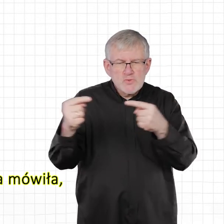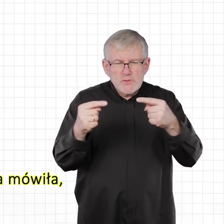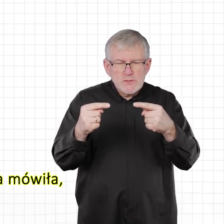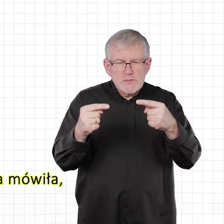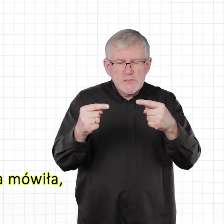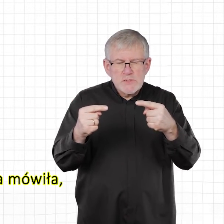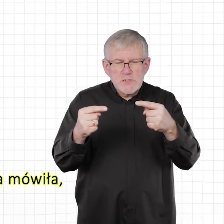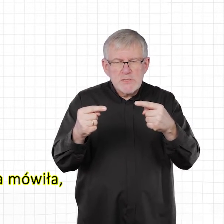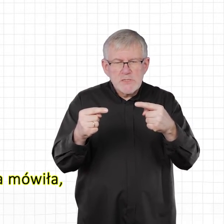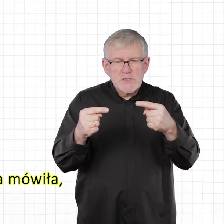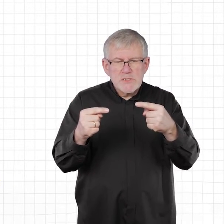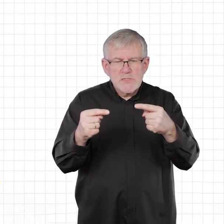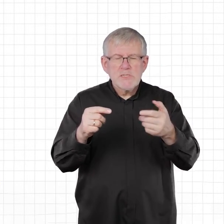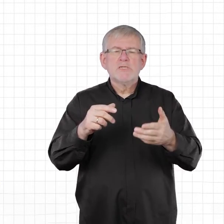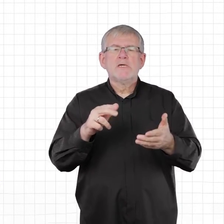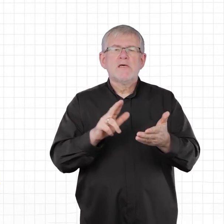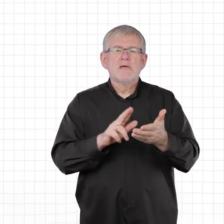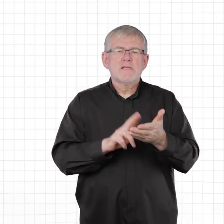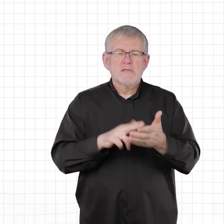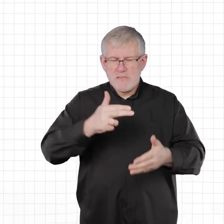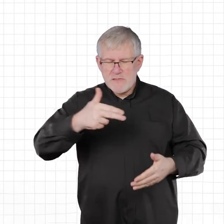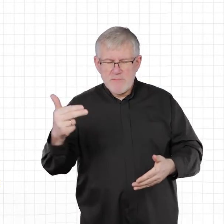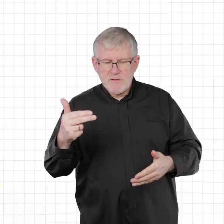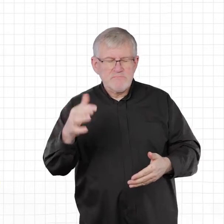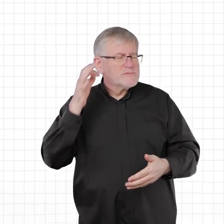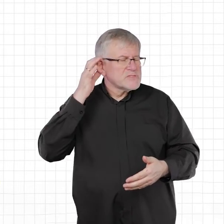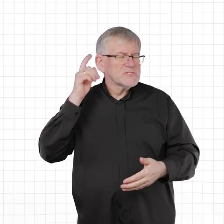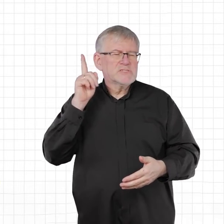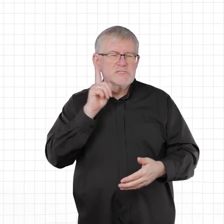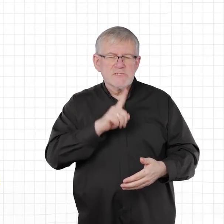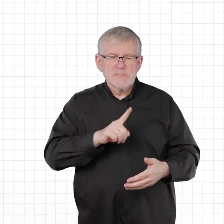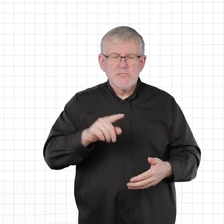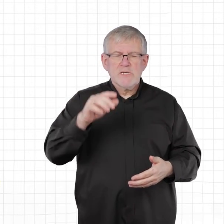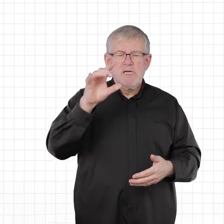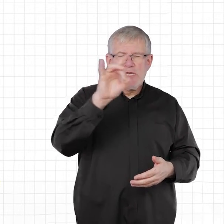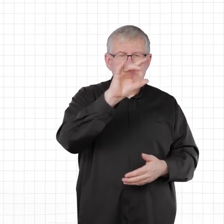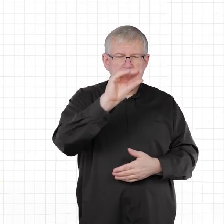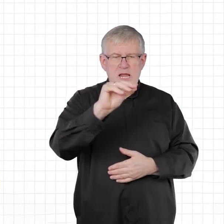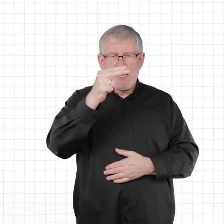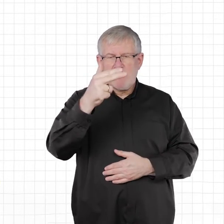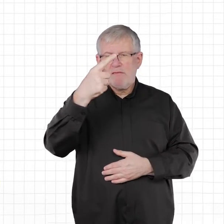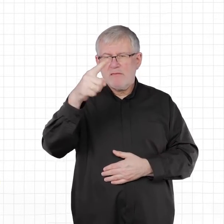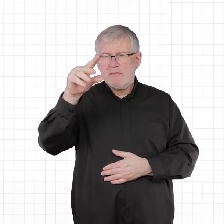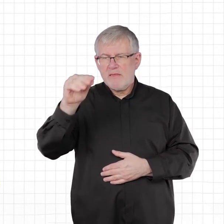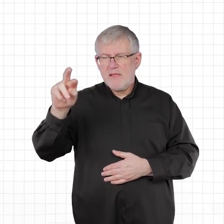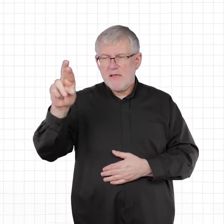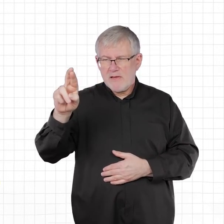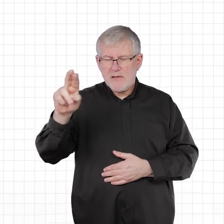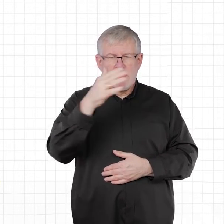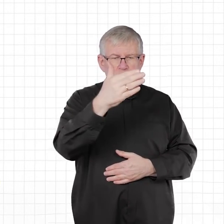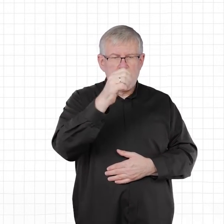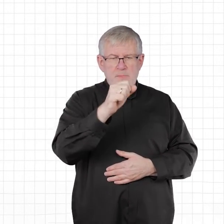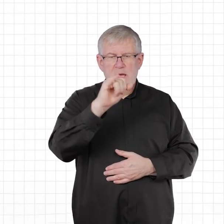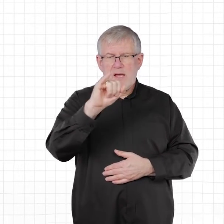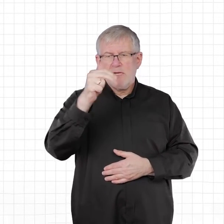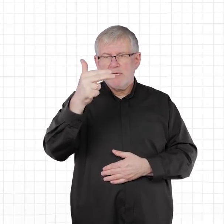that you incorporate this factor that there's gender equality becomes the